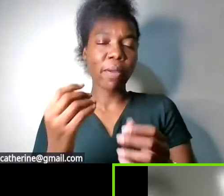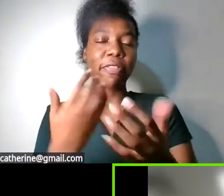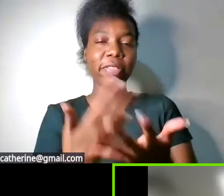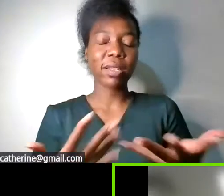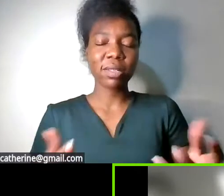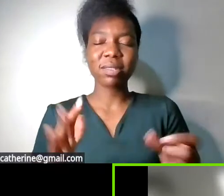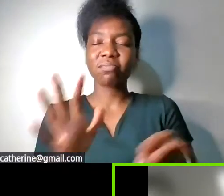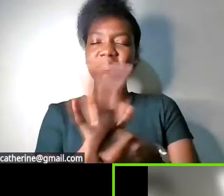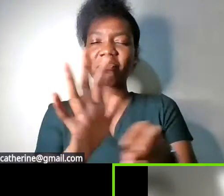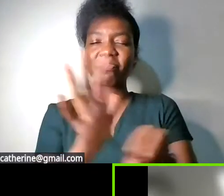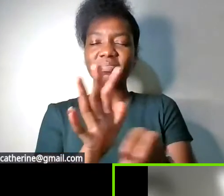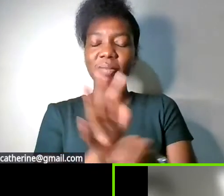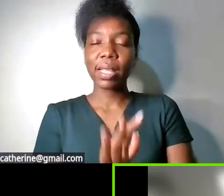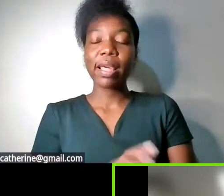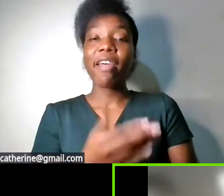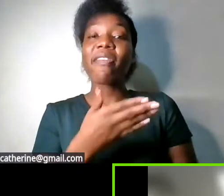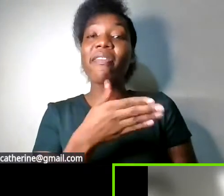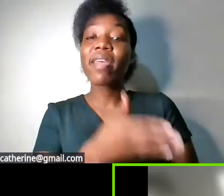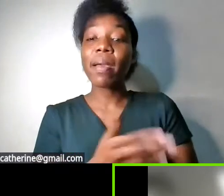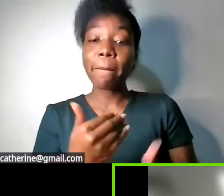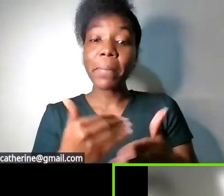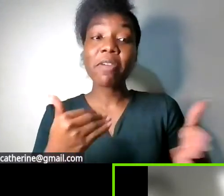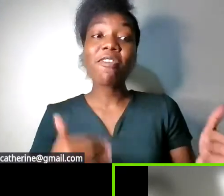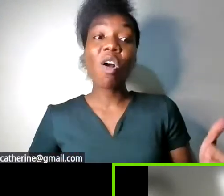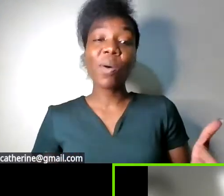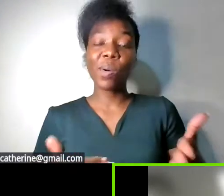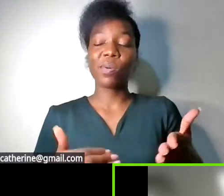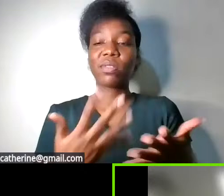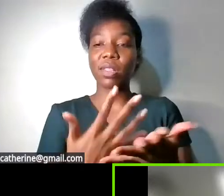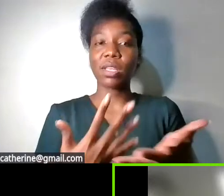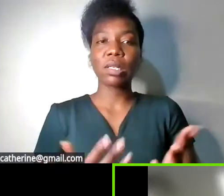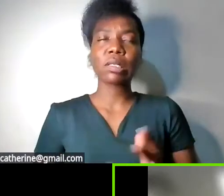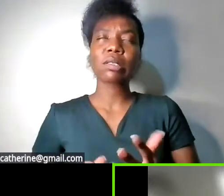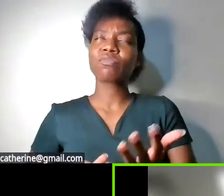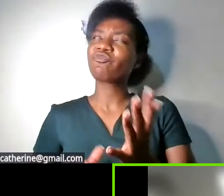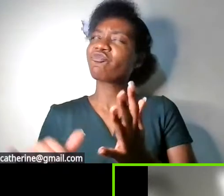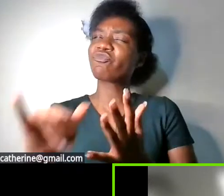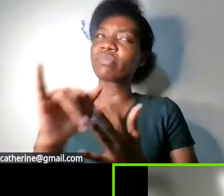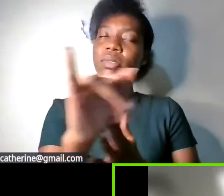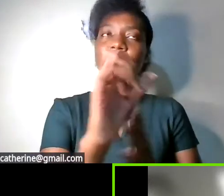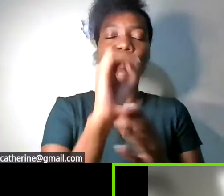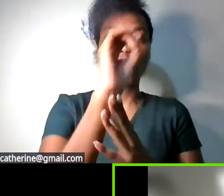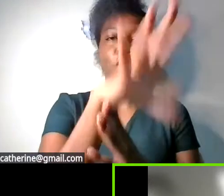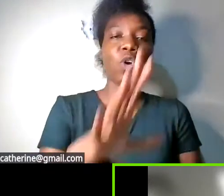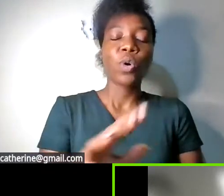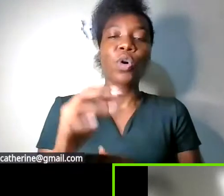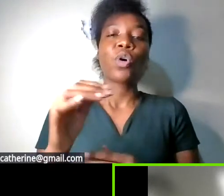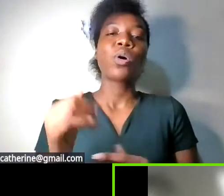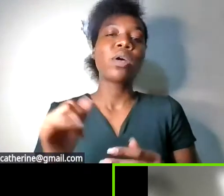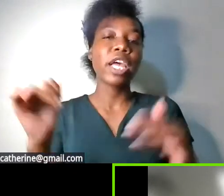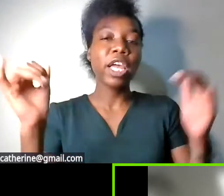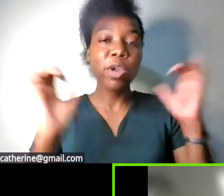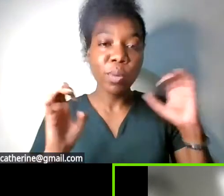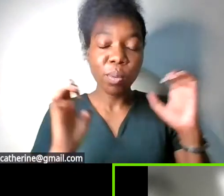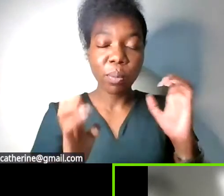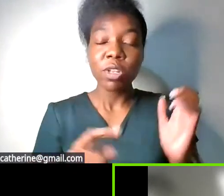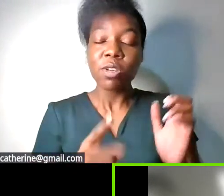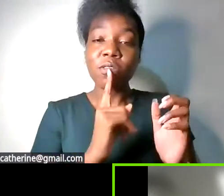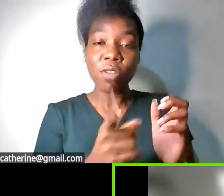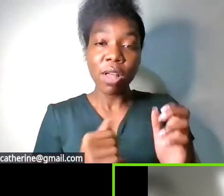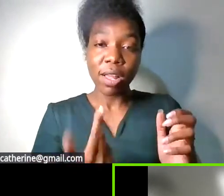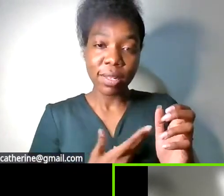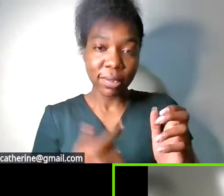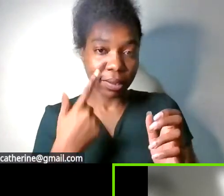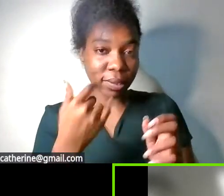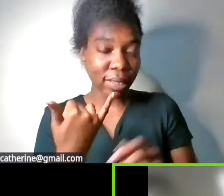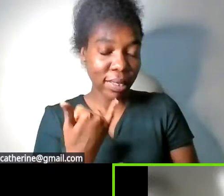York. So it is one of those kind of markets where you get that big city feel, but you still feel safe. So you don't have to be worried about the New York